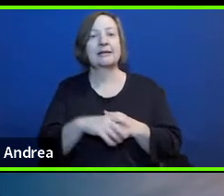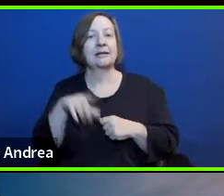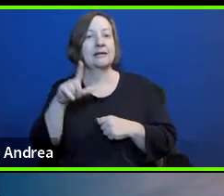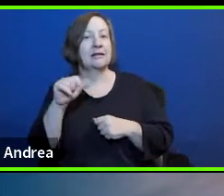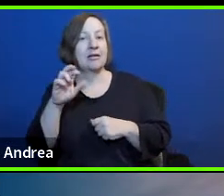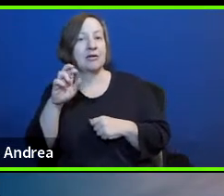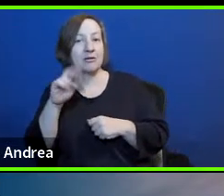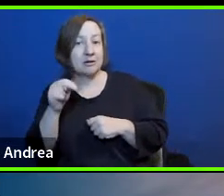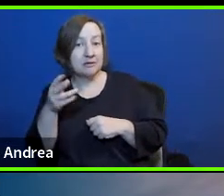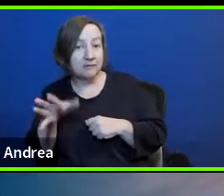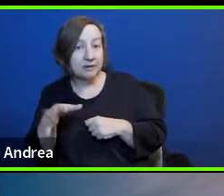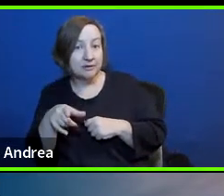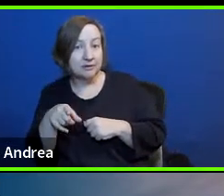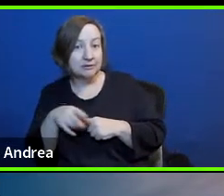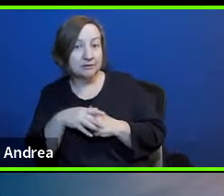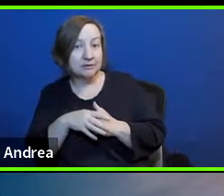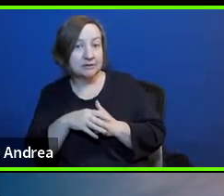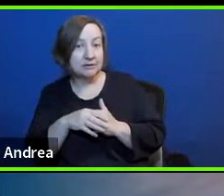gone maybe?